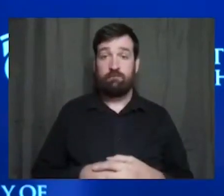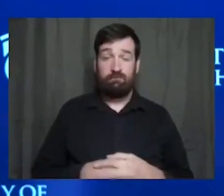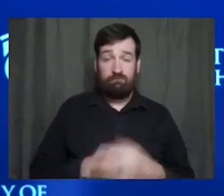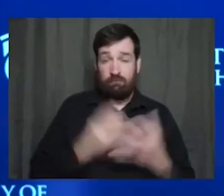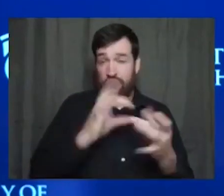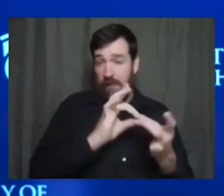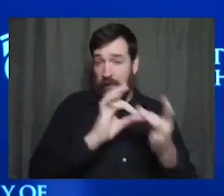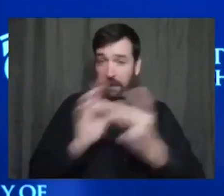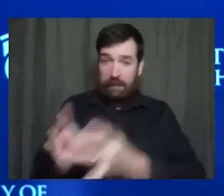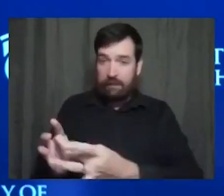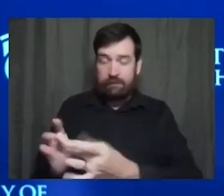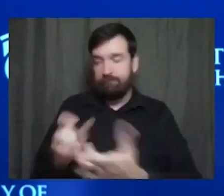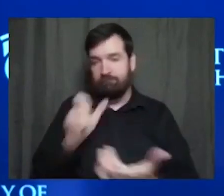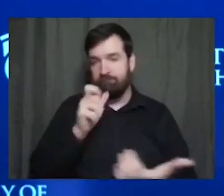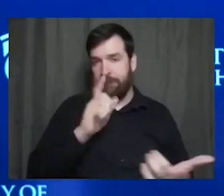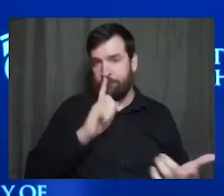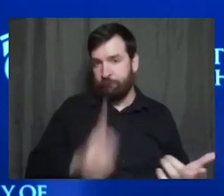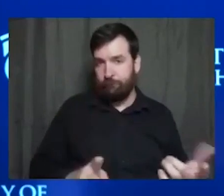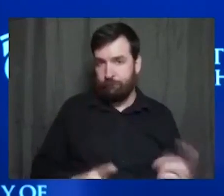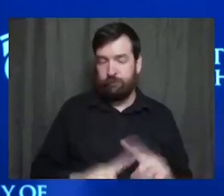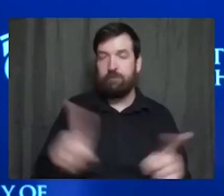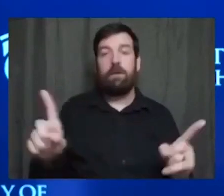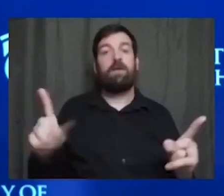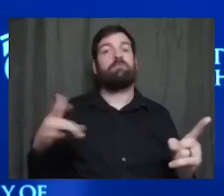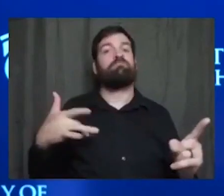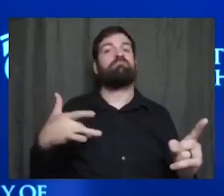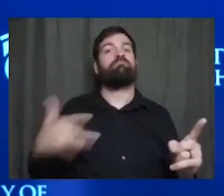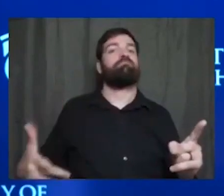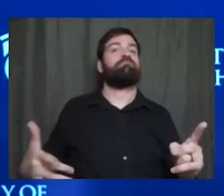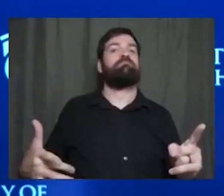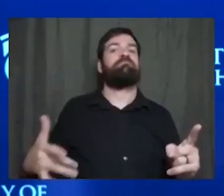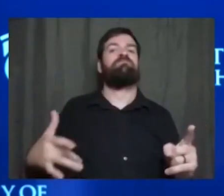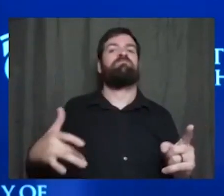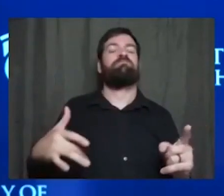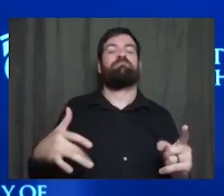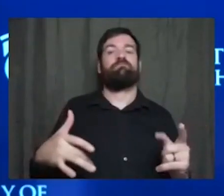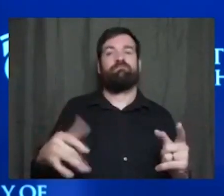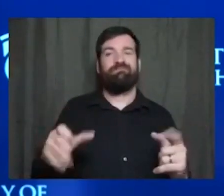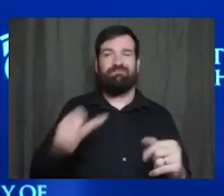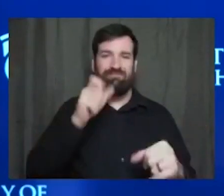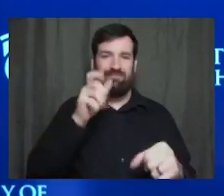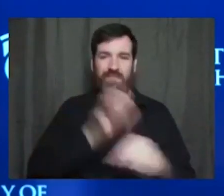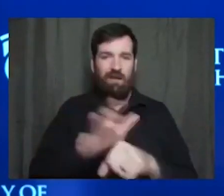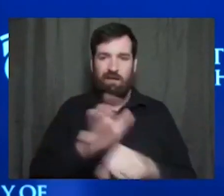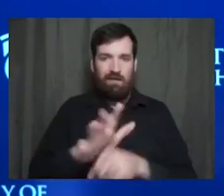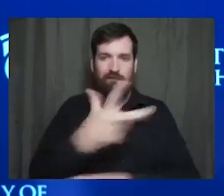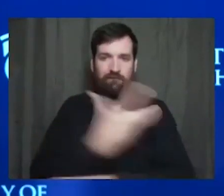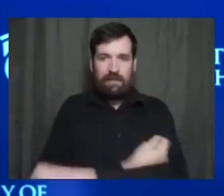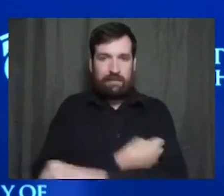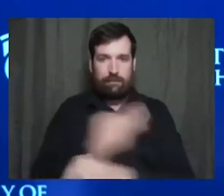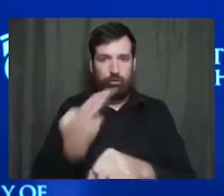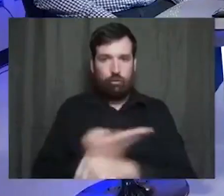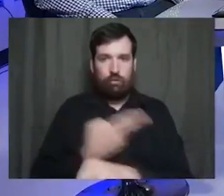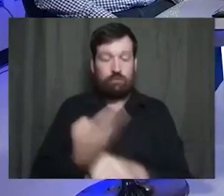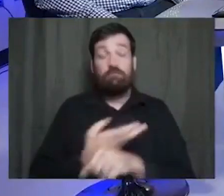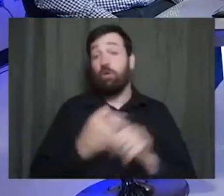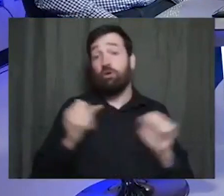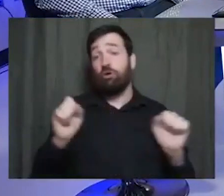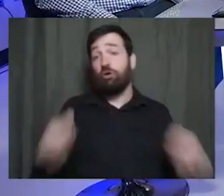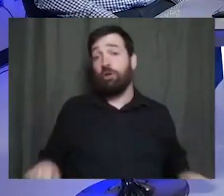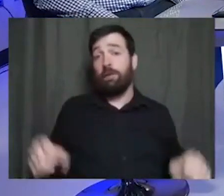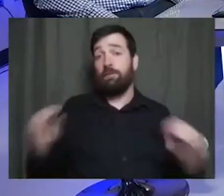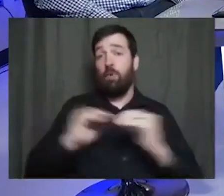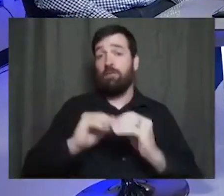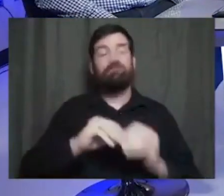think it's more of a theme of just areas where there's not enough vaccine uptake, where there could be more. Yeah, I think it's difficult